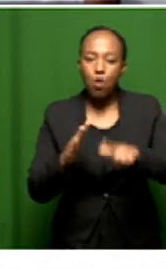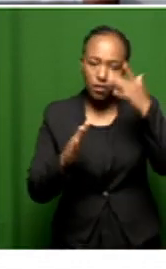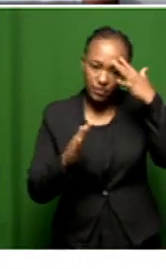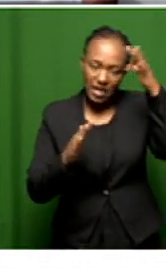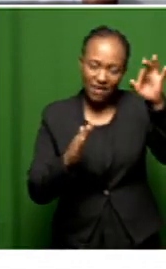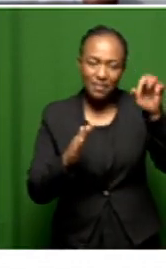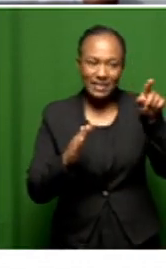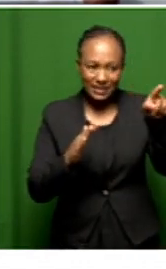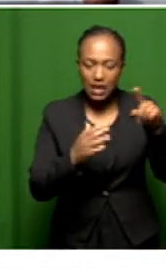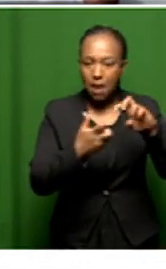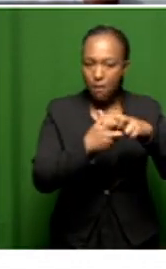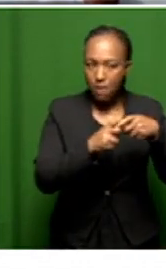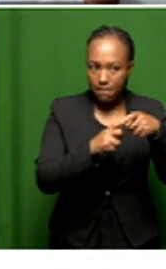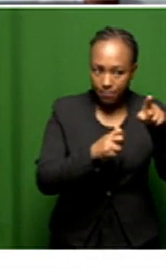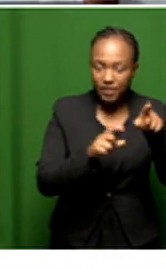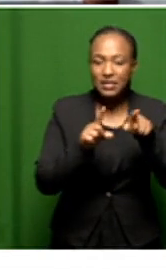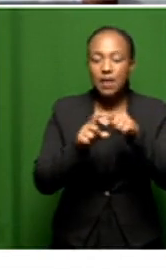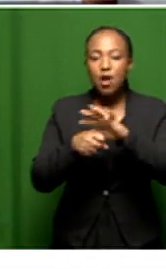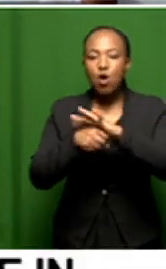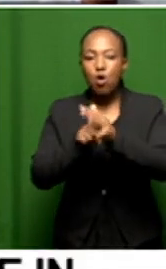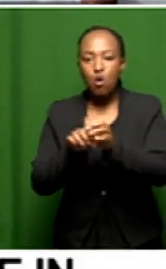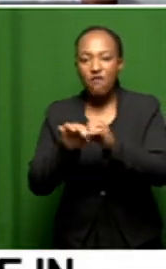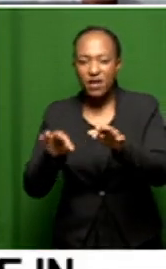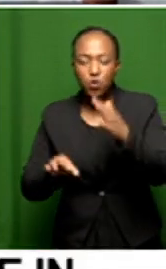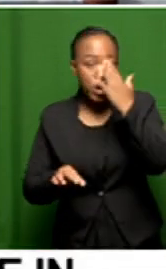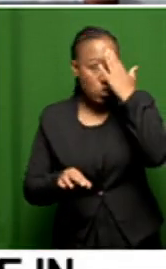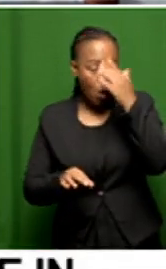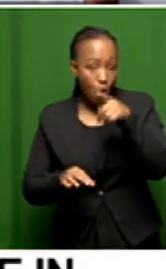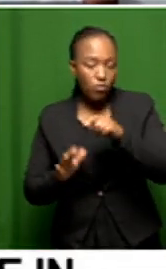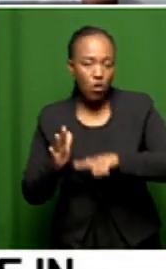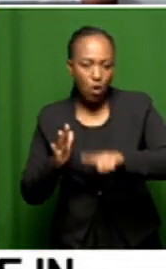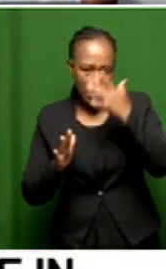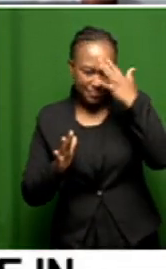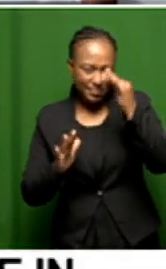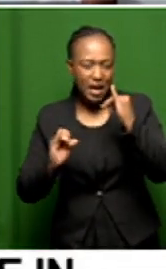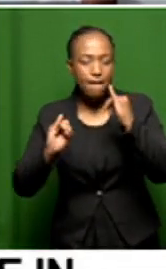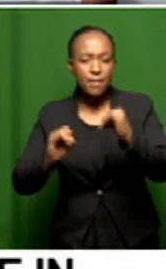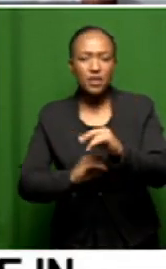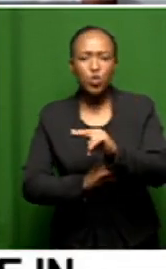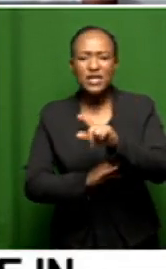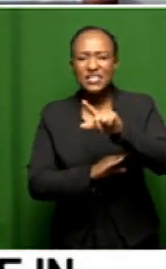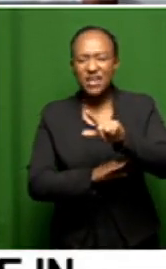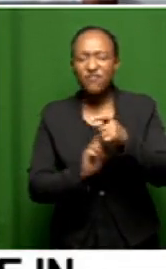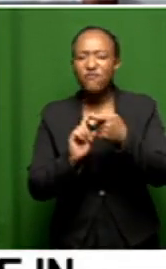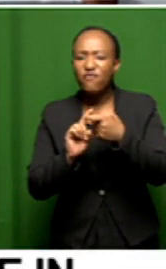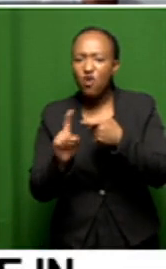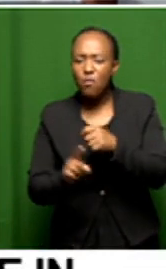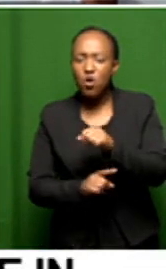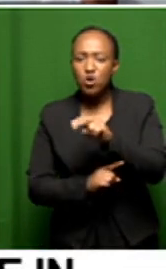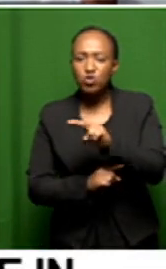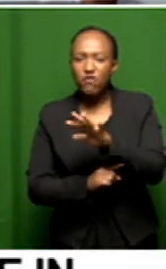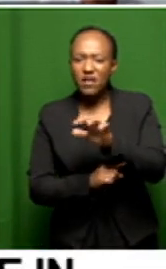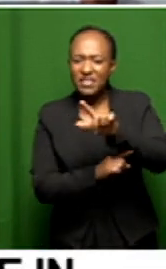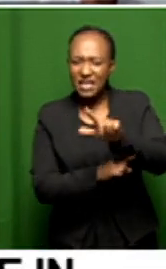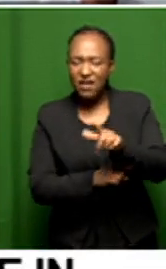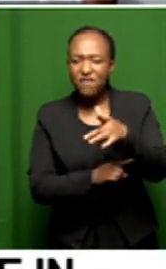and COVID-19. I mean, we know the state of local government is very bad. I mean, only 27 municipalities out of 257